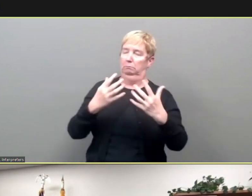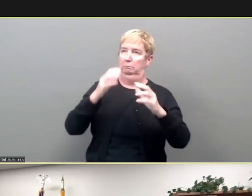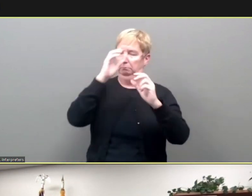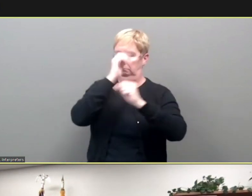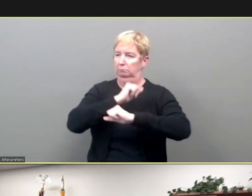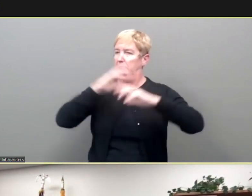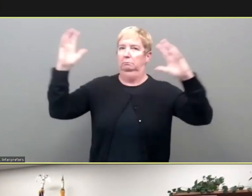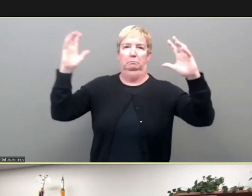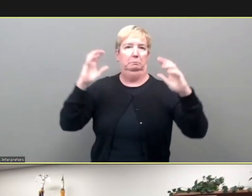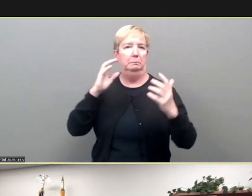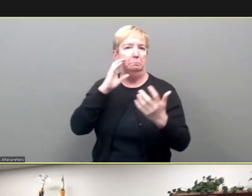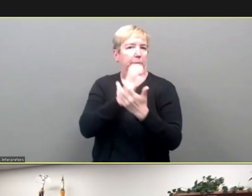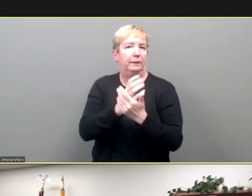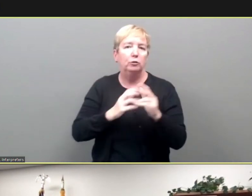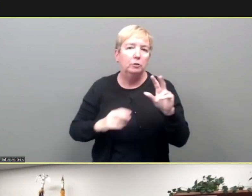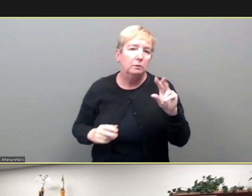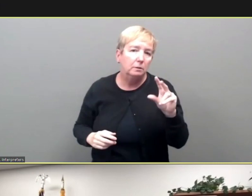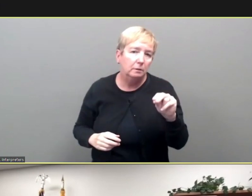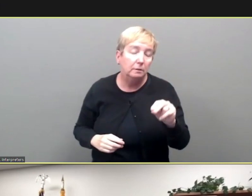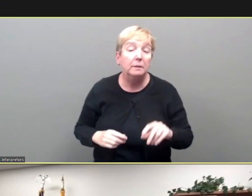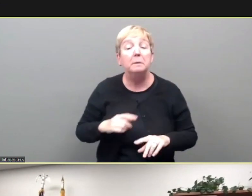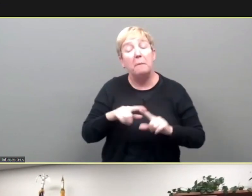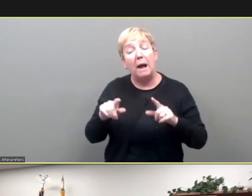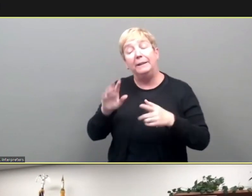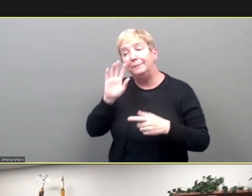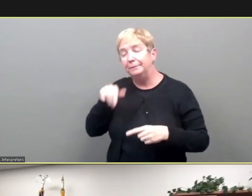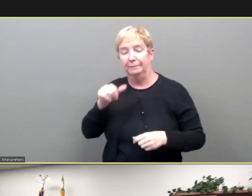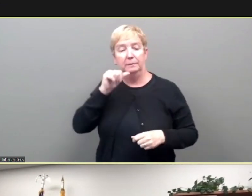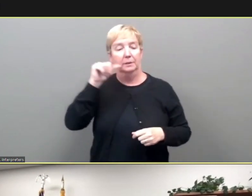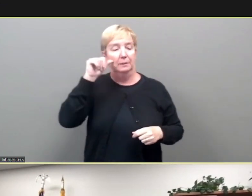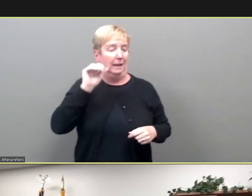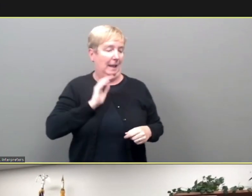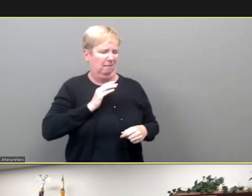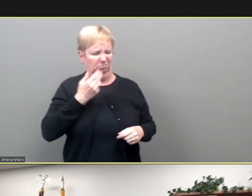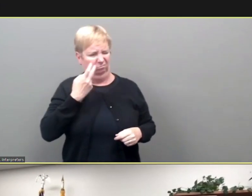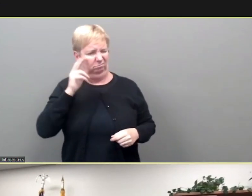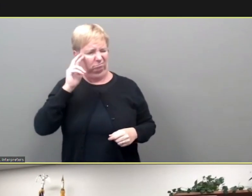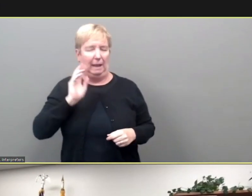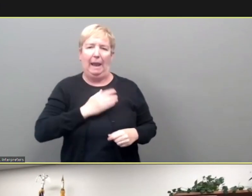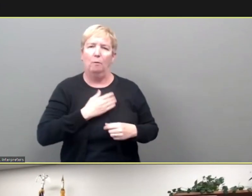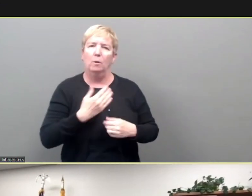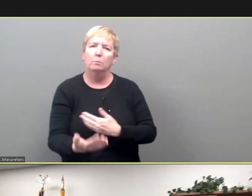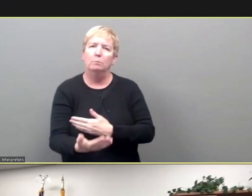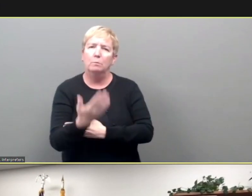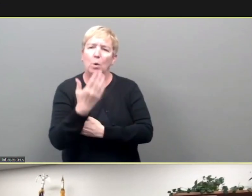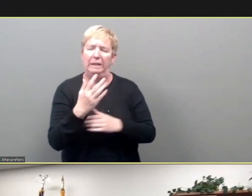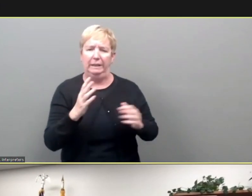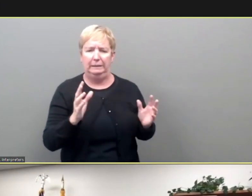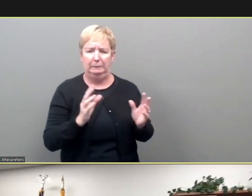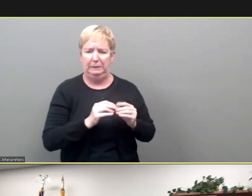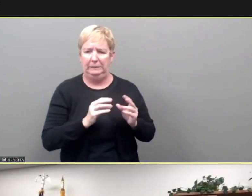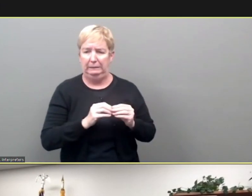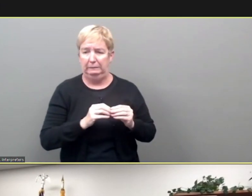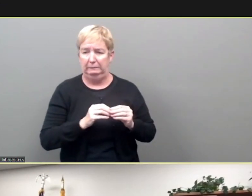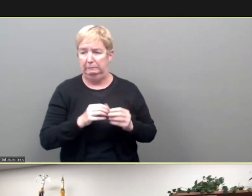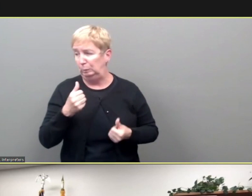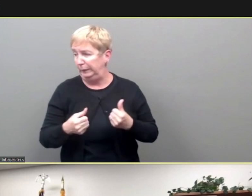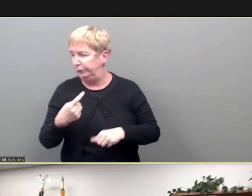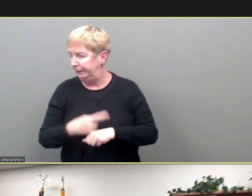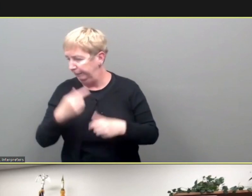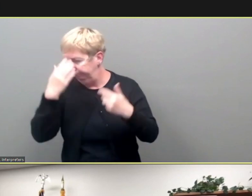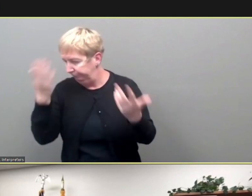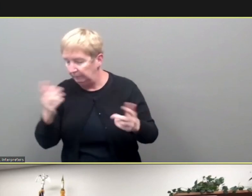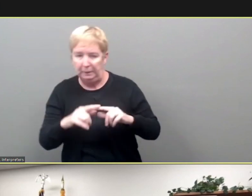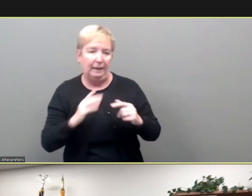were talking at our morning meeting yesterday or day before, maybe, because I can't keep track of days anymore, about